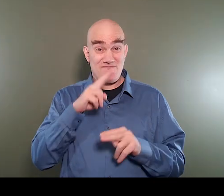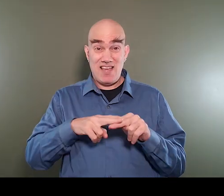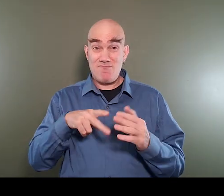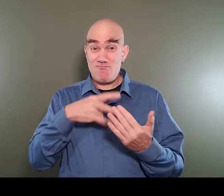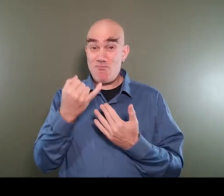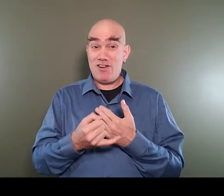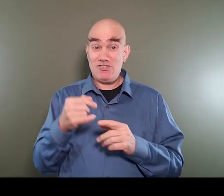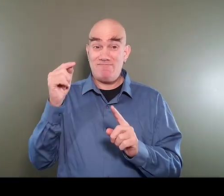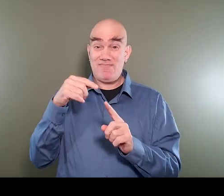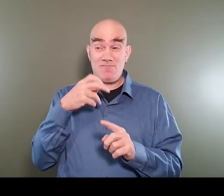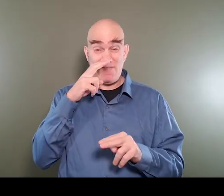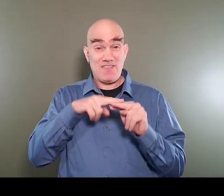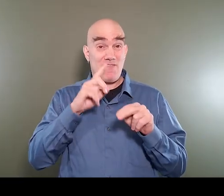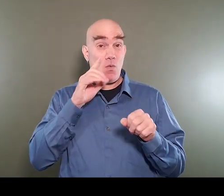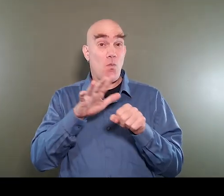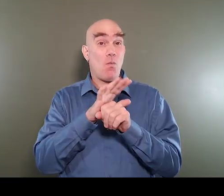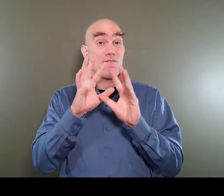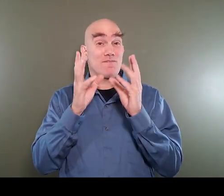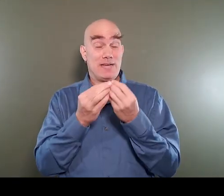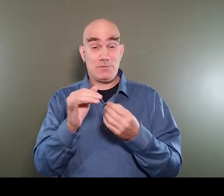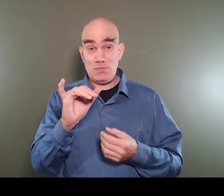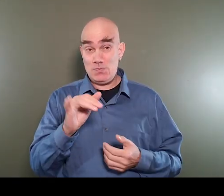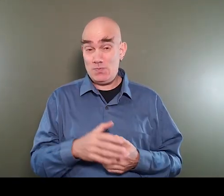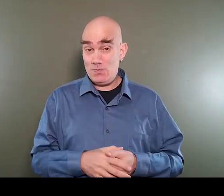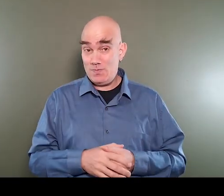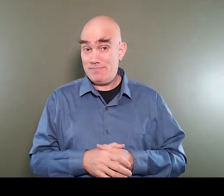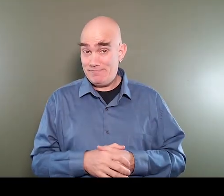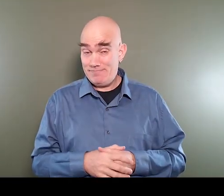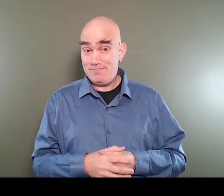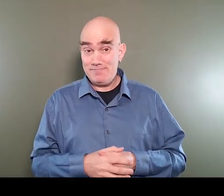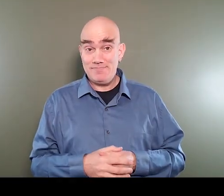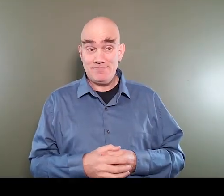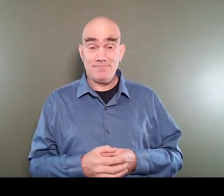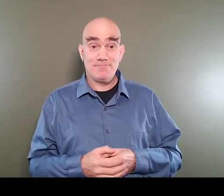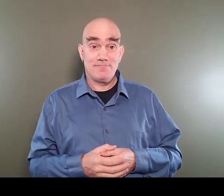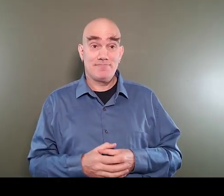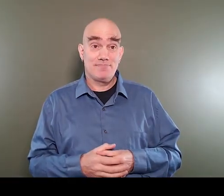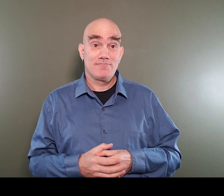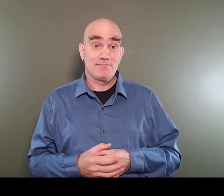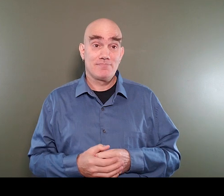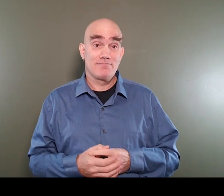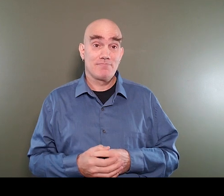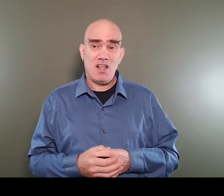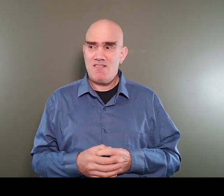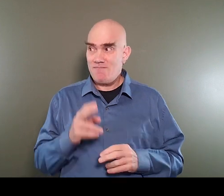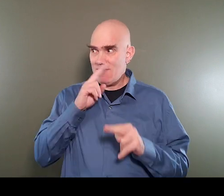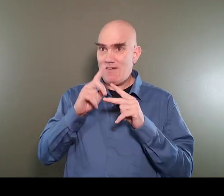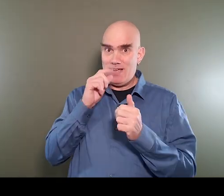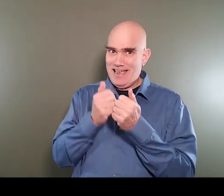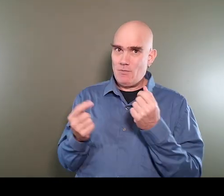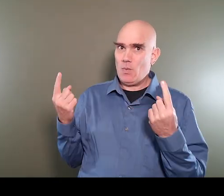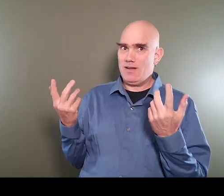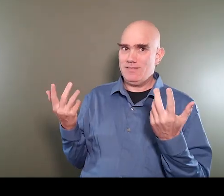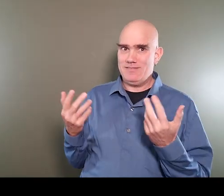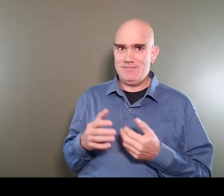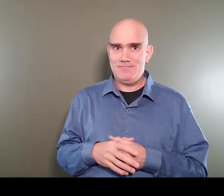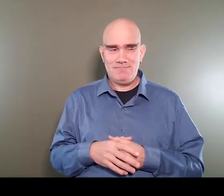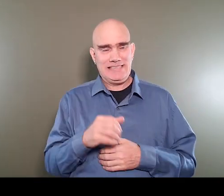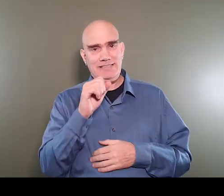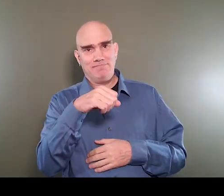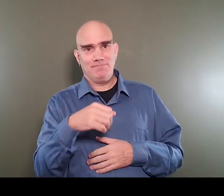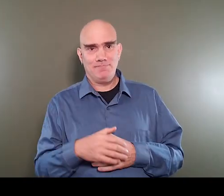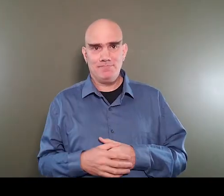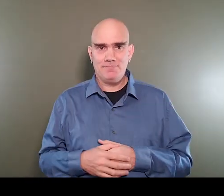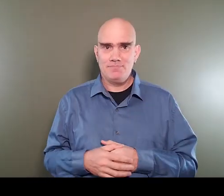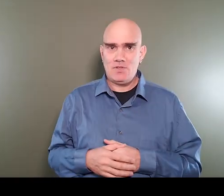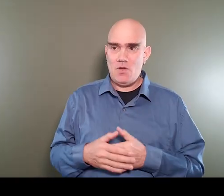I think that's going to be a fun project. And I think it'll be fun for the whole family. Fun for